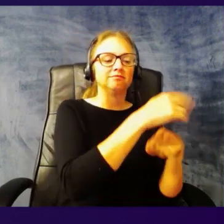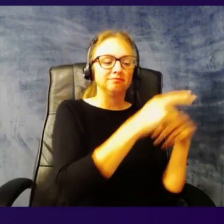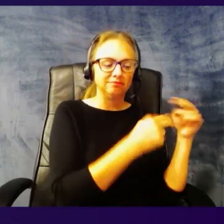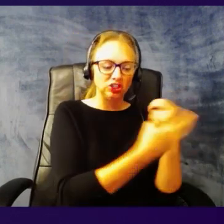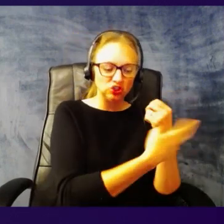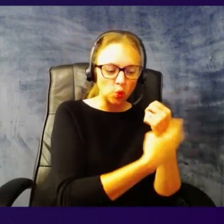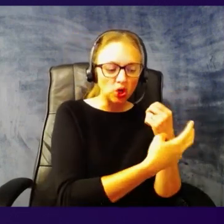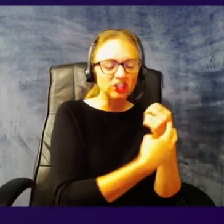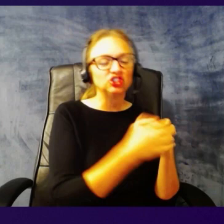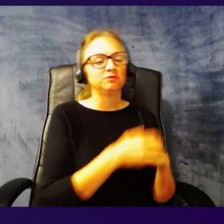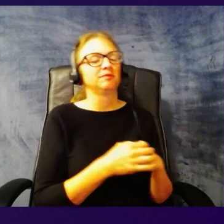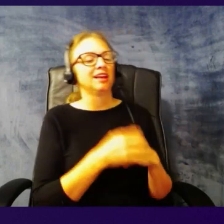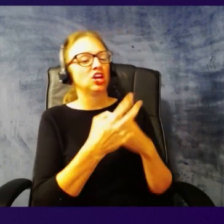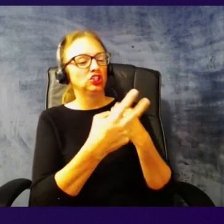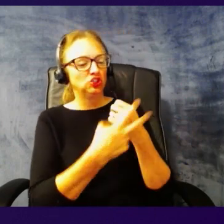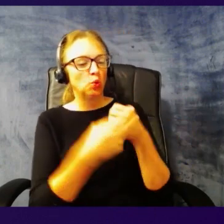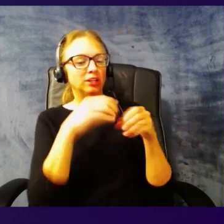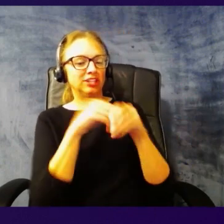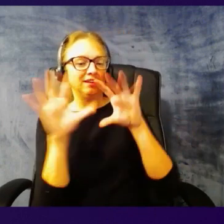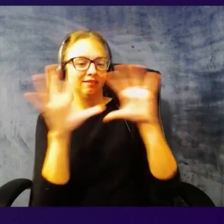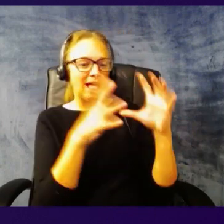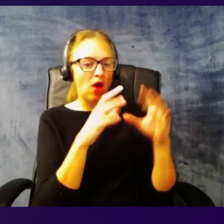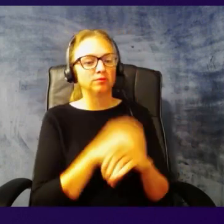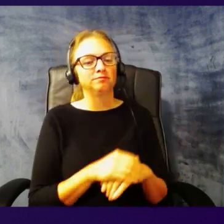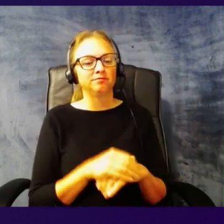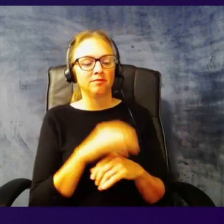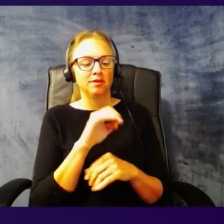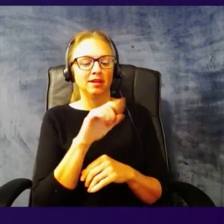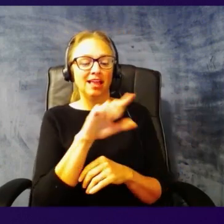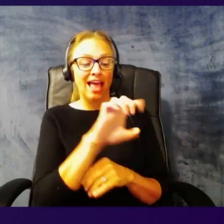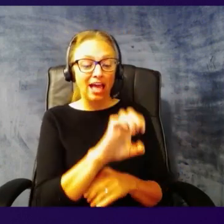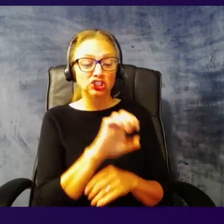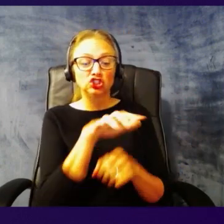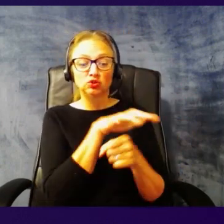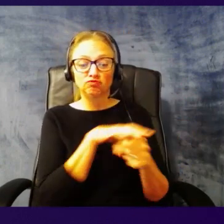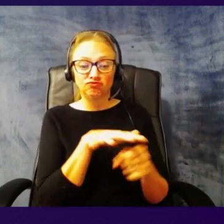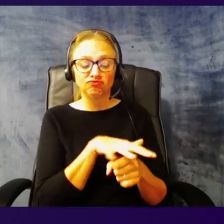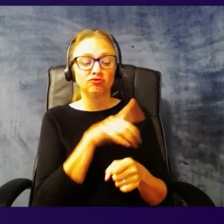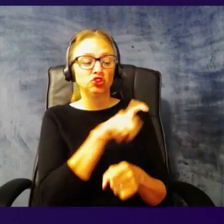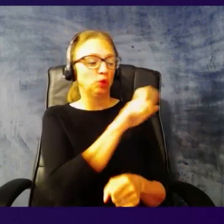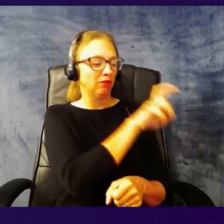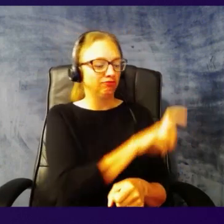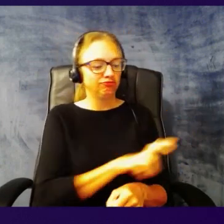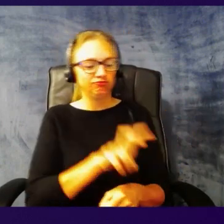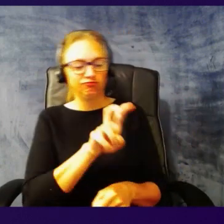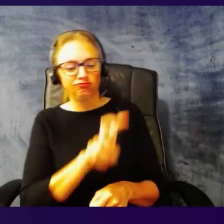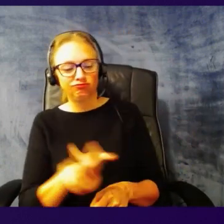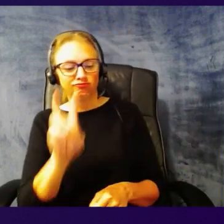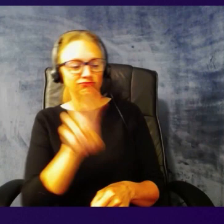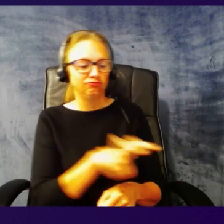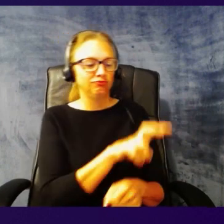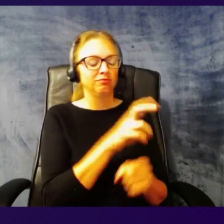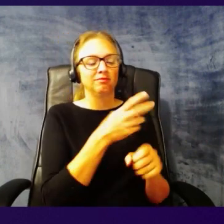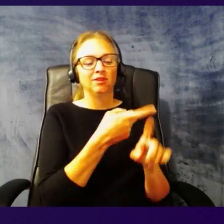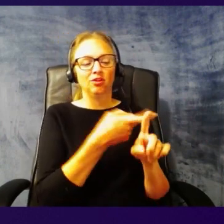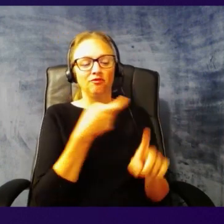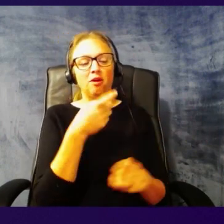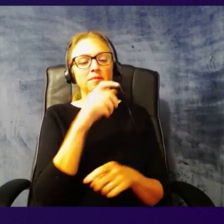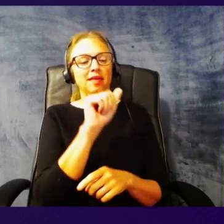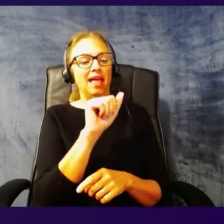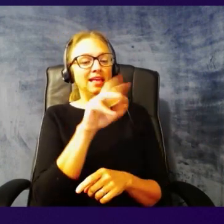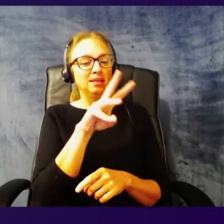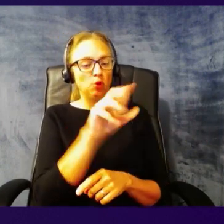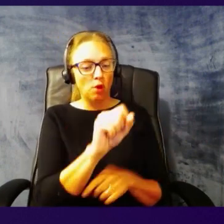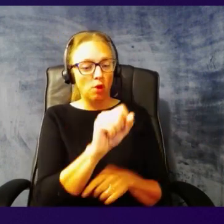in other clouds, edge locations, and you can move that data to and from AWS storage to help accelerate things like your